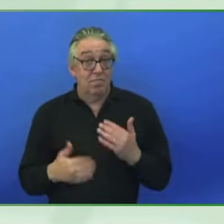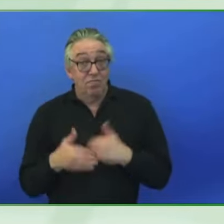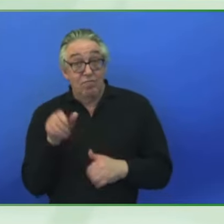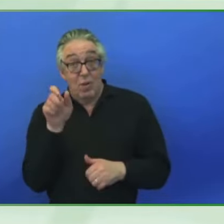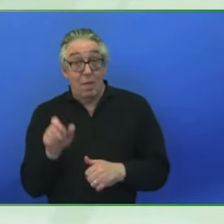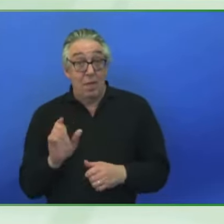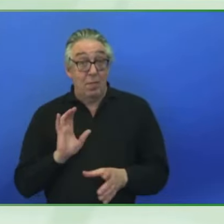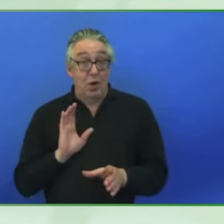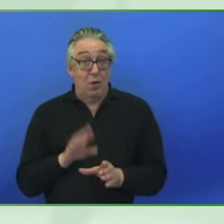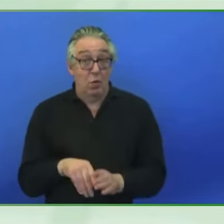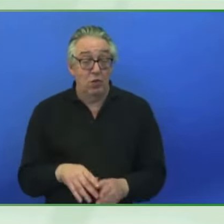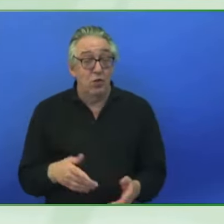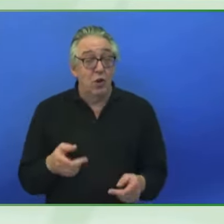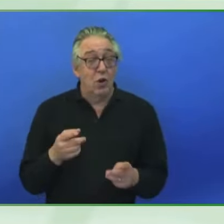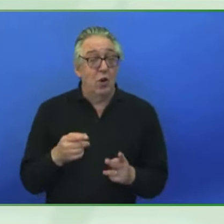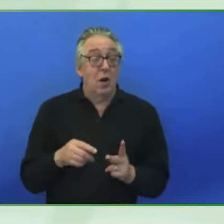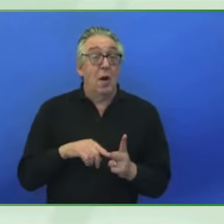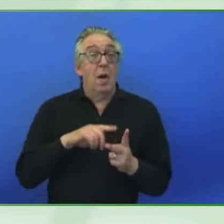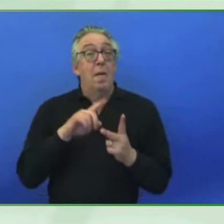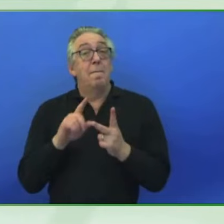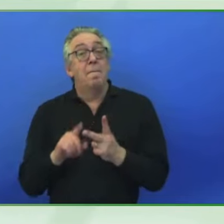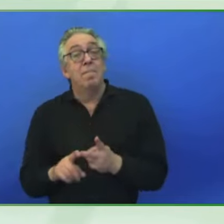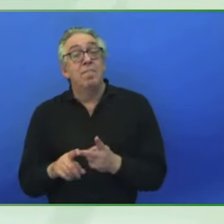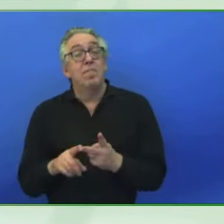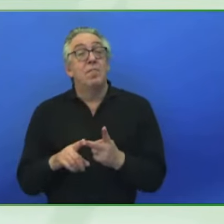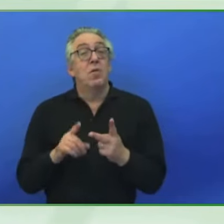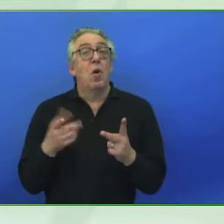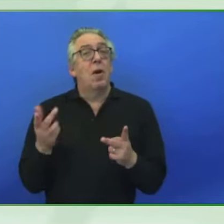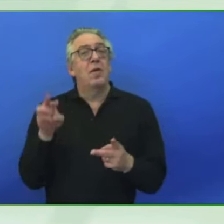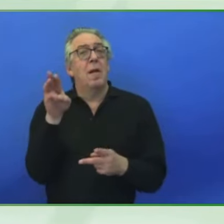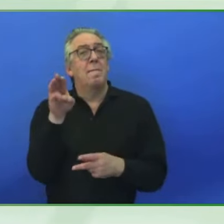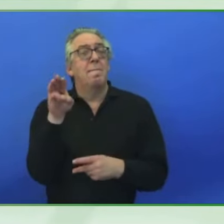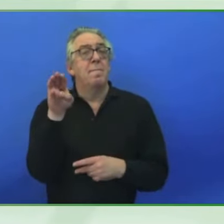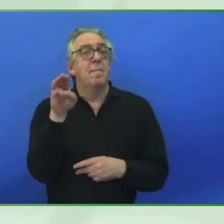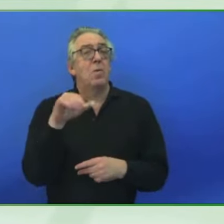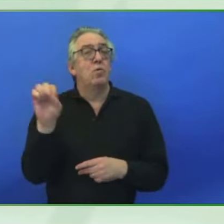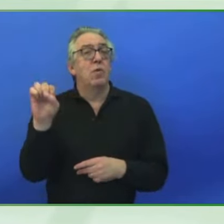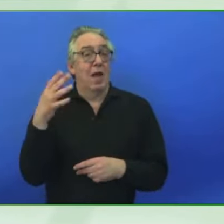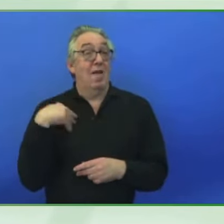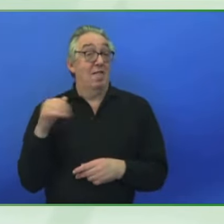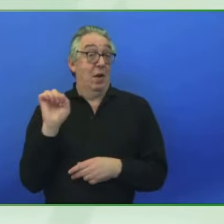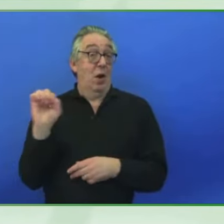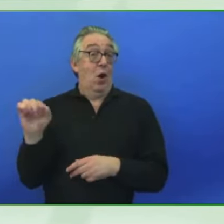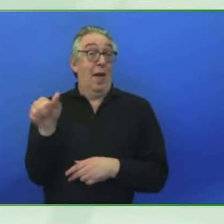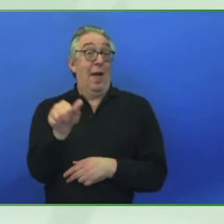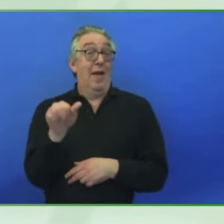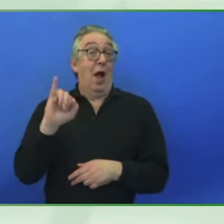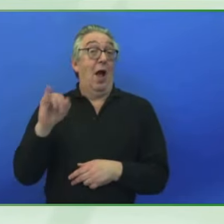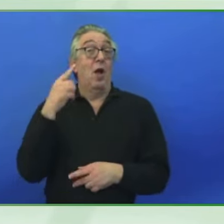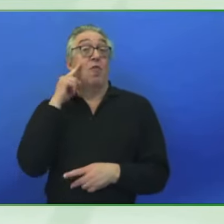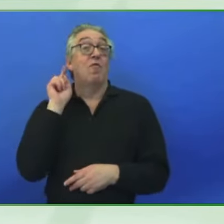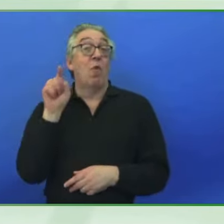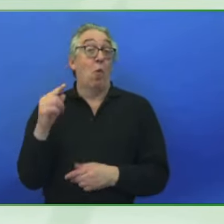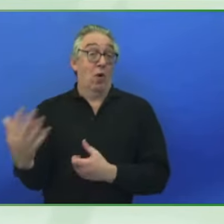us also a little bit about Microsoft's AI for Accessibility program, which is our primary partner in this work.